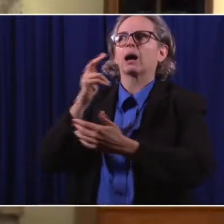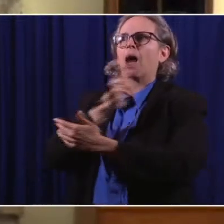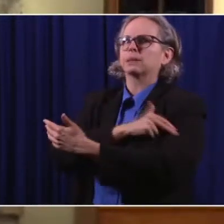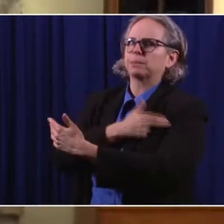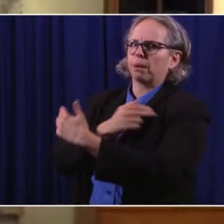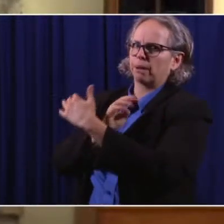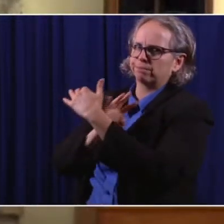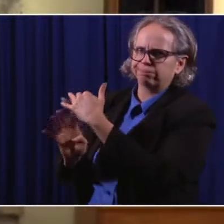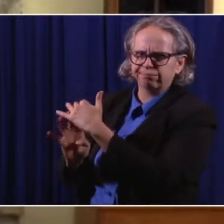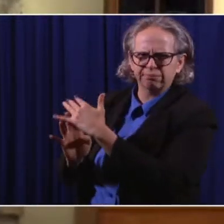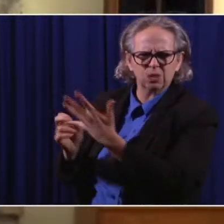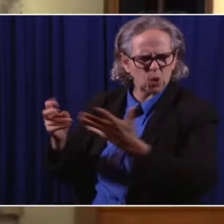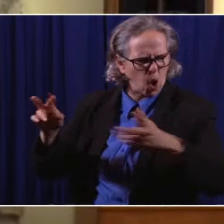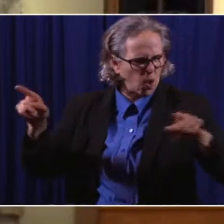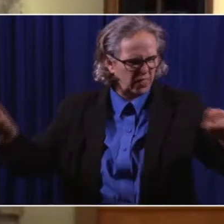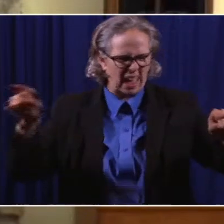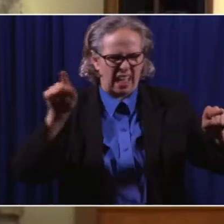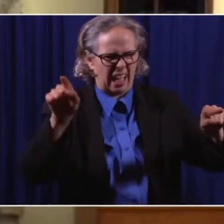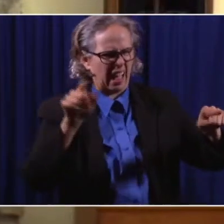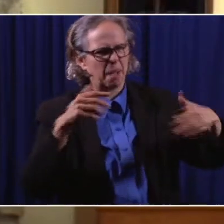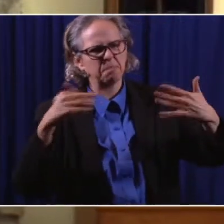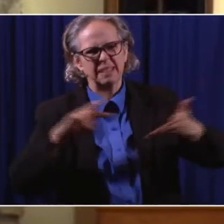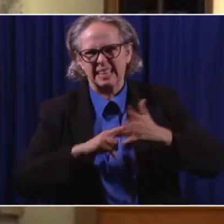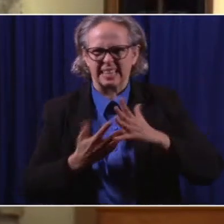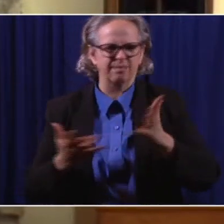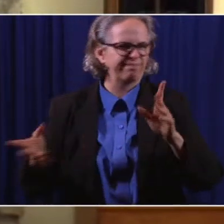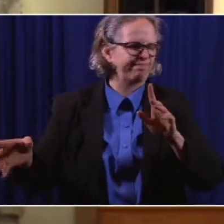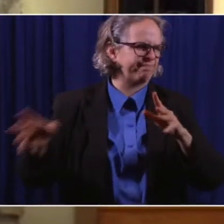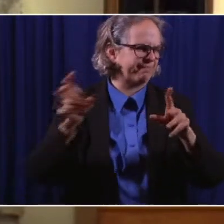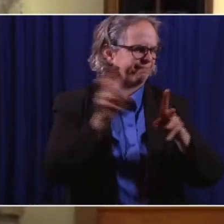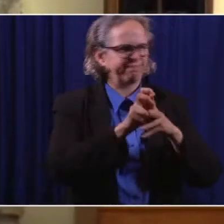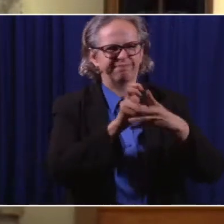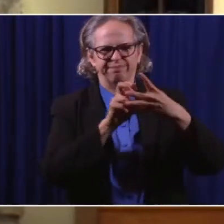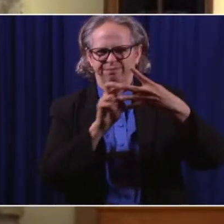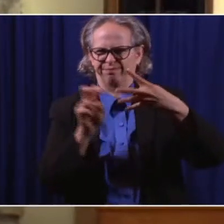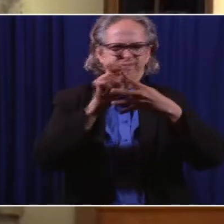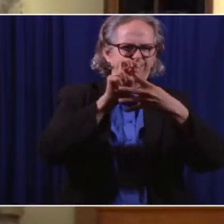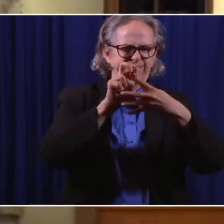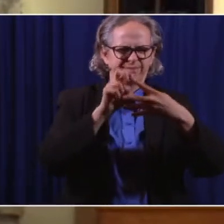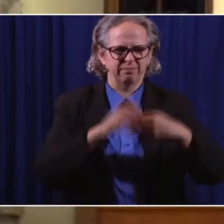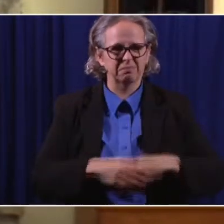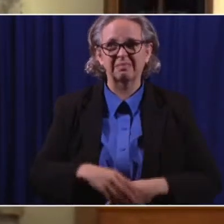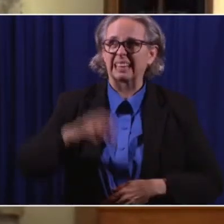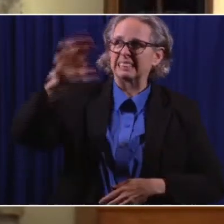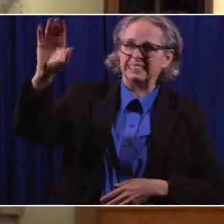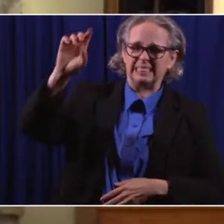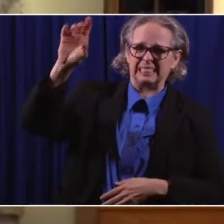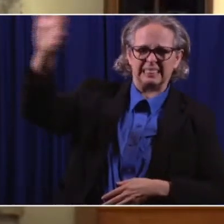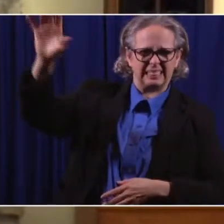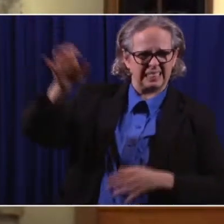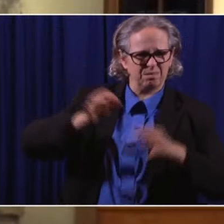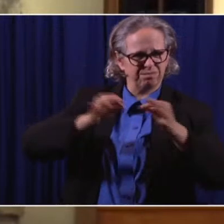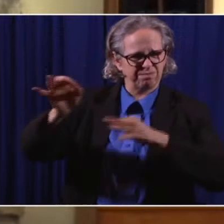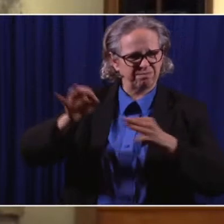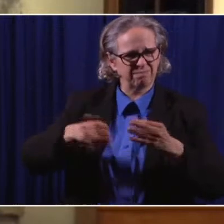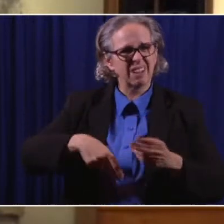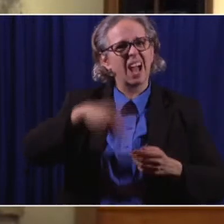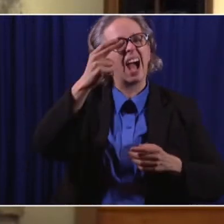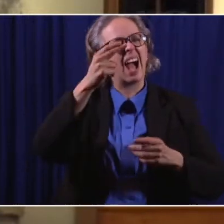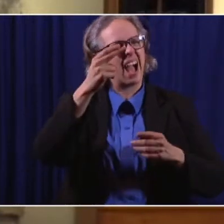this week. In addition to exceeding the CDC's threshold for high incidence, the county, as I said, has a sustained increase in new